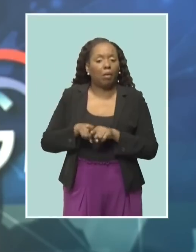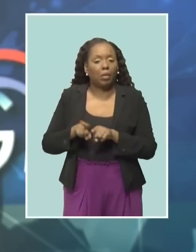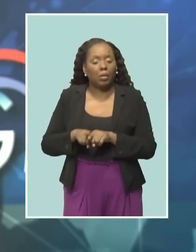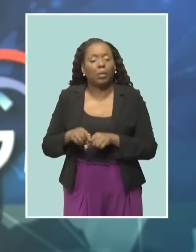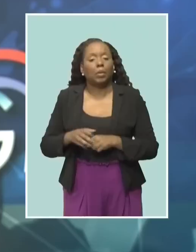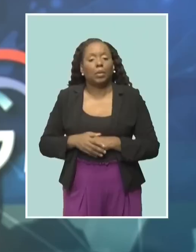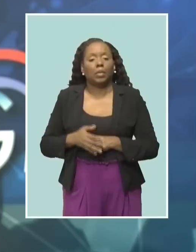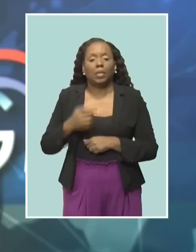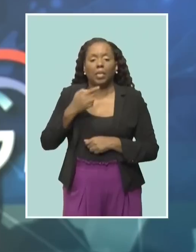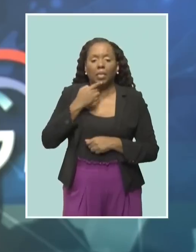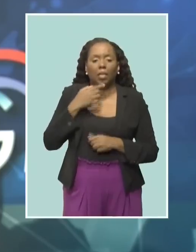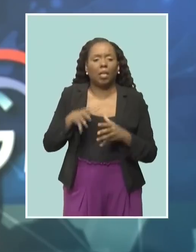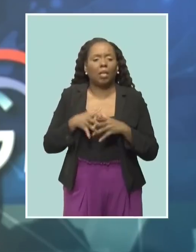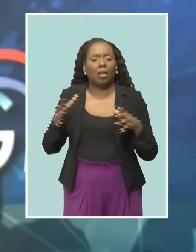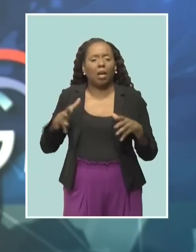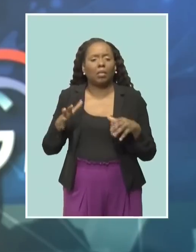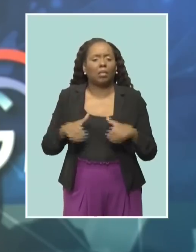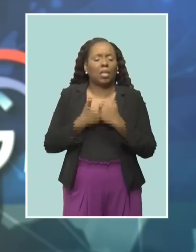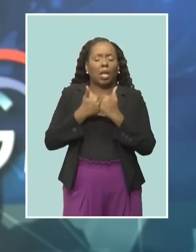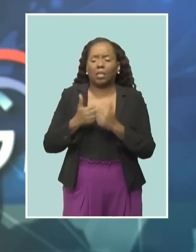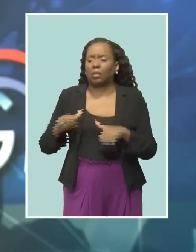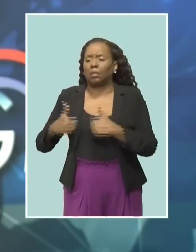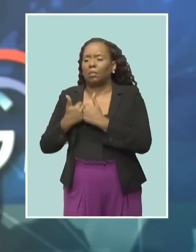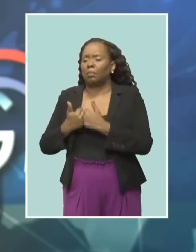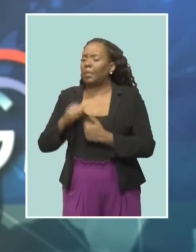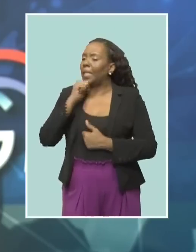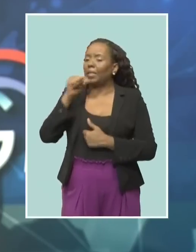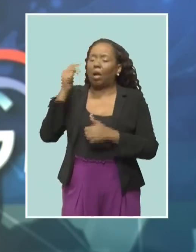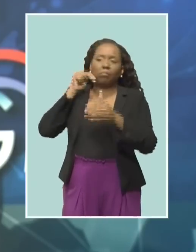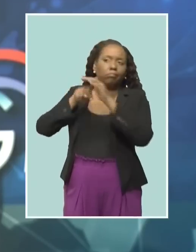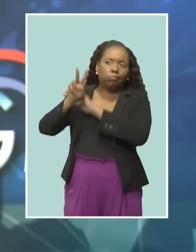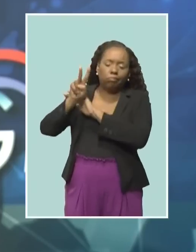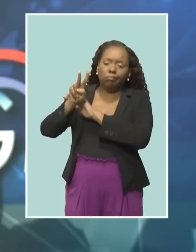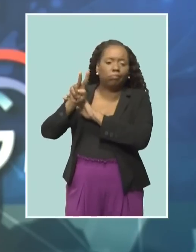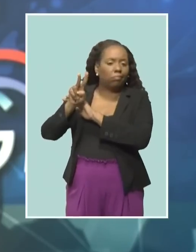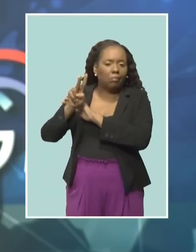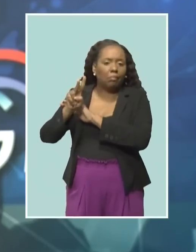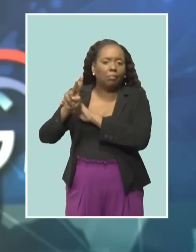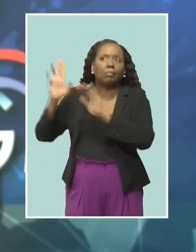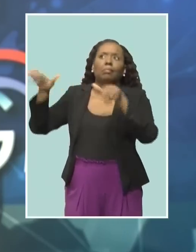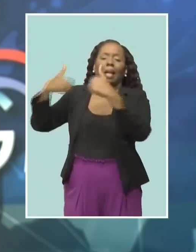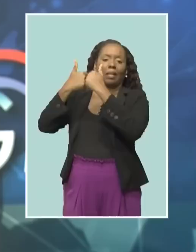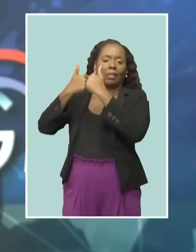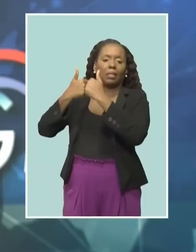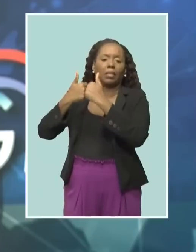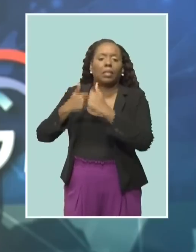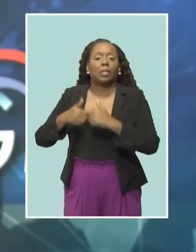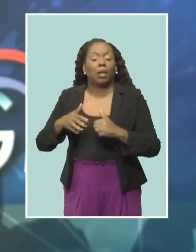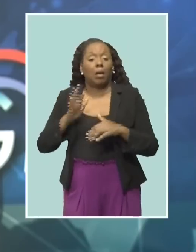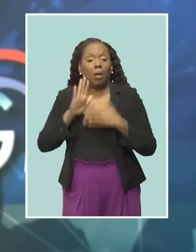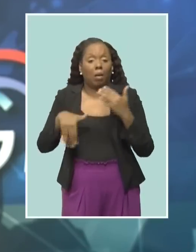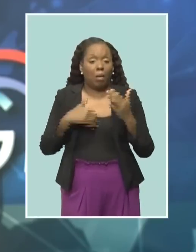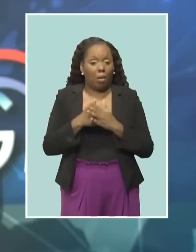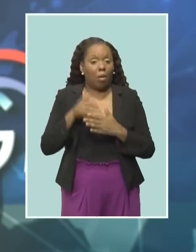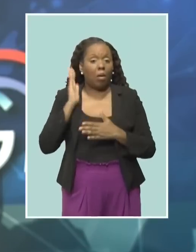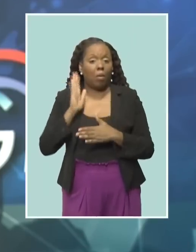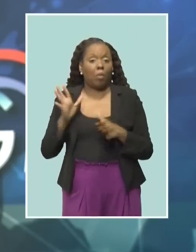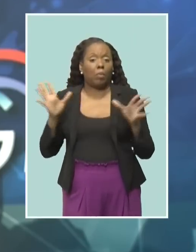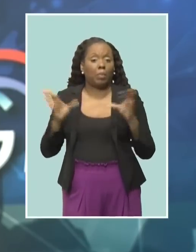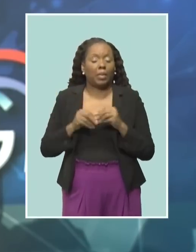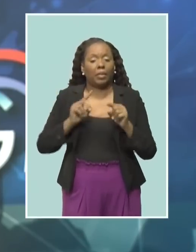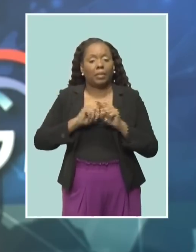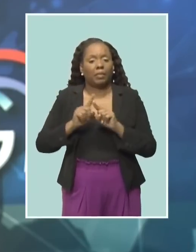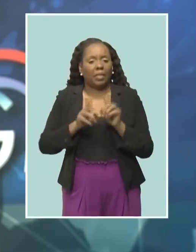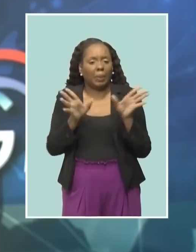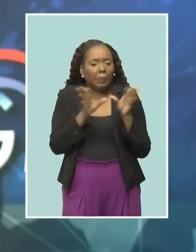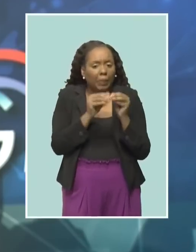face of immense and unpredictable challenges. Heads and their representatives are expected to meet in executive sessions and